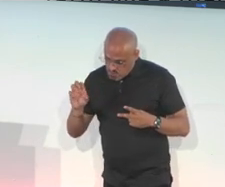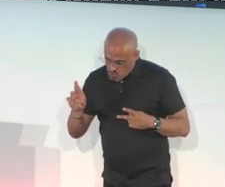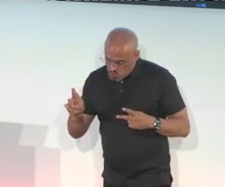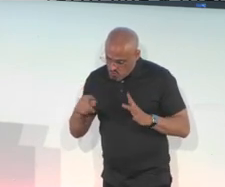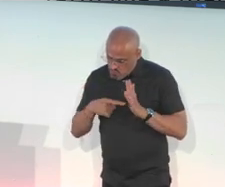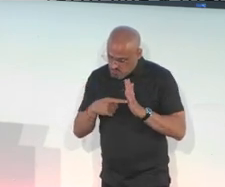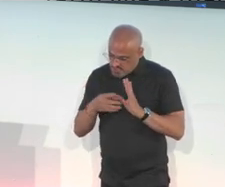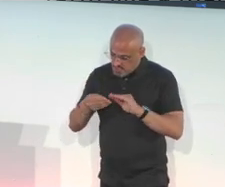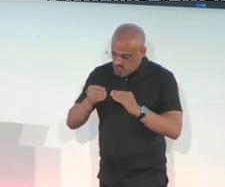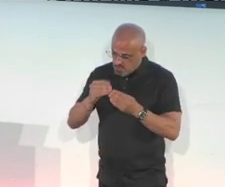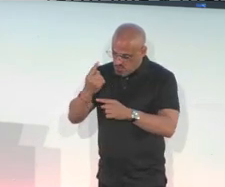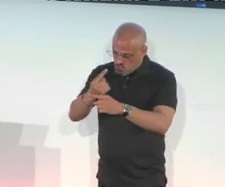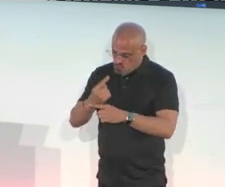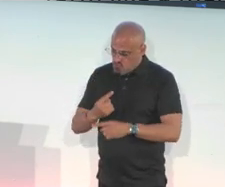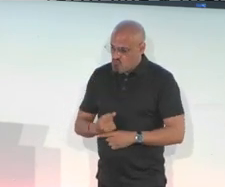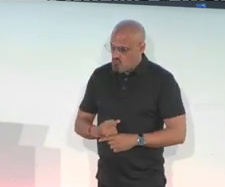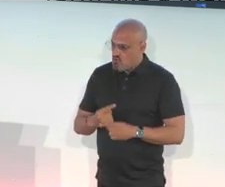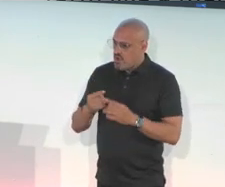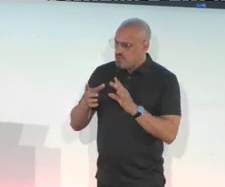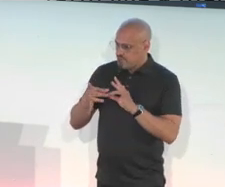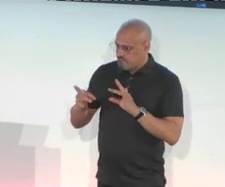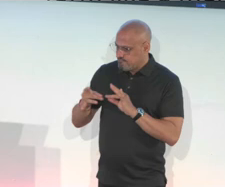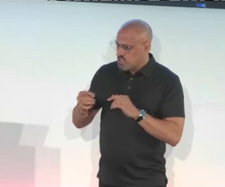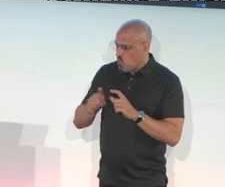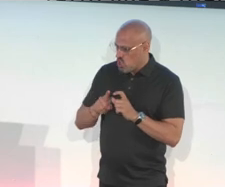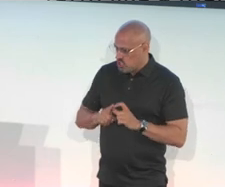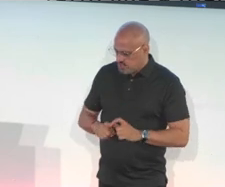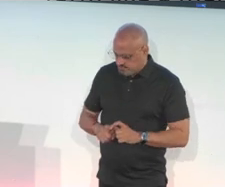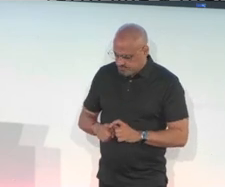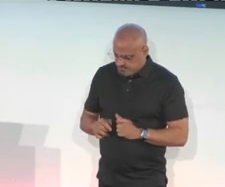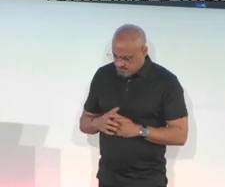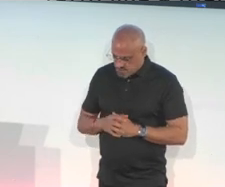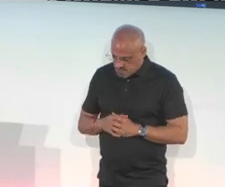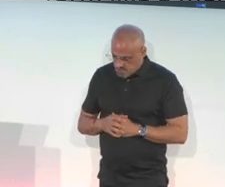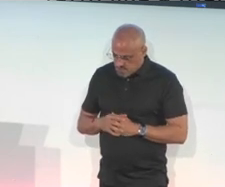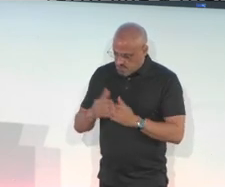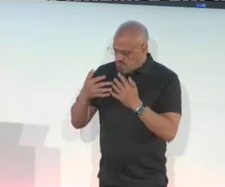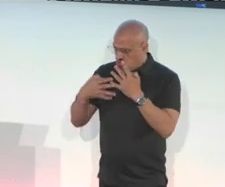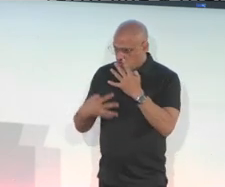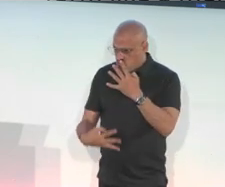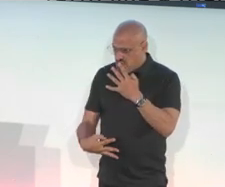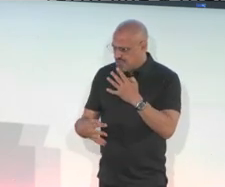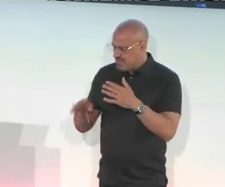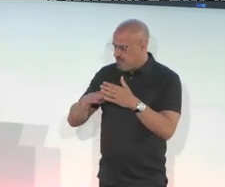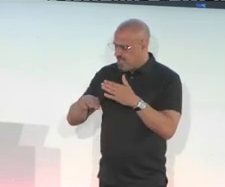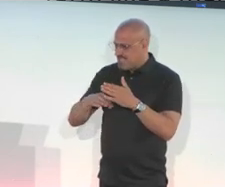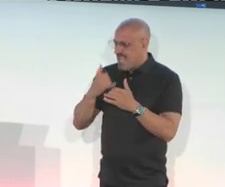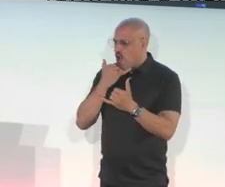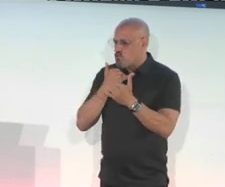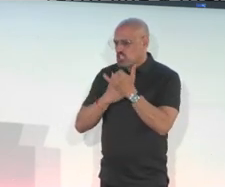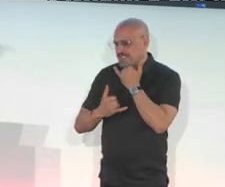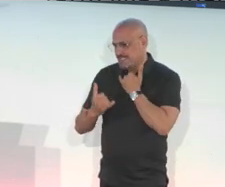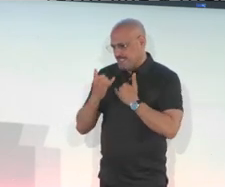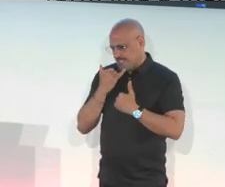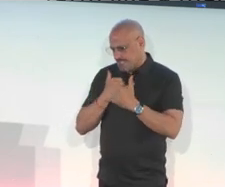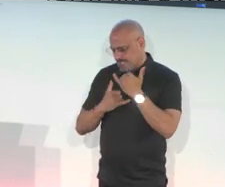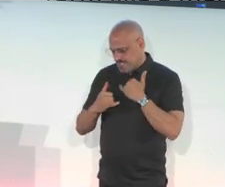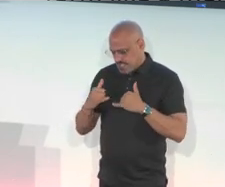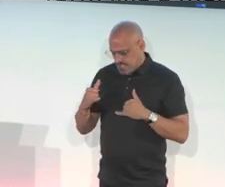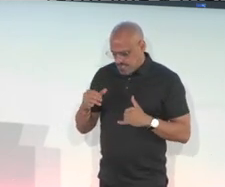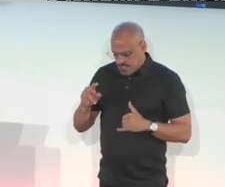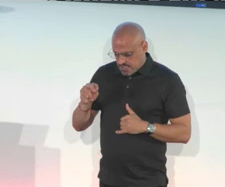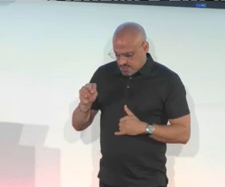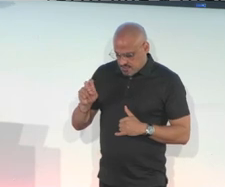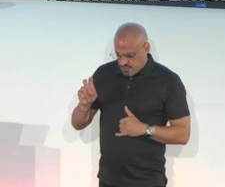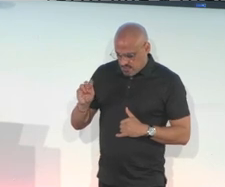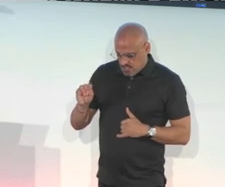it represents the number of correct identifications of words. The rest of them are basically errors. Numsub